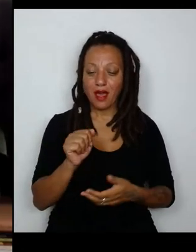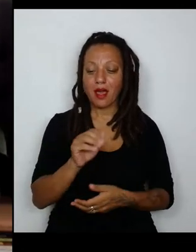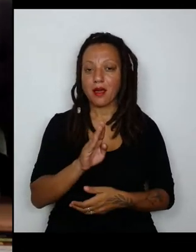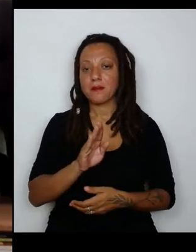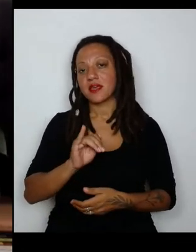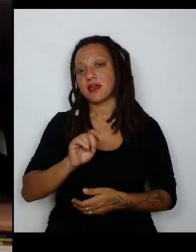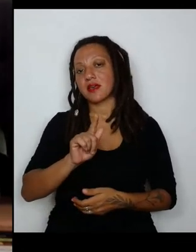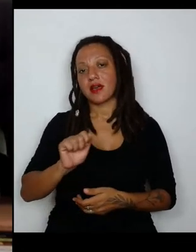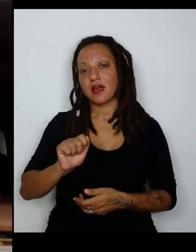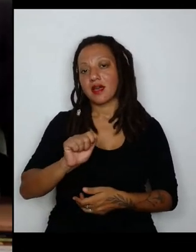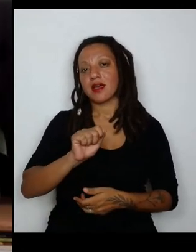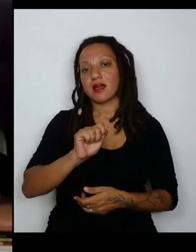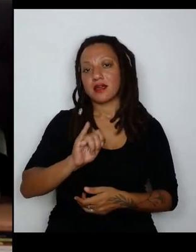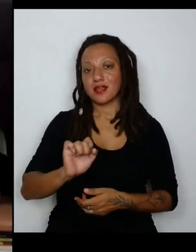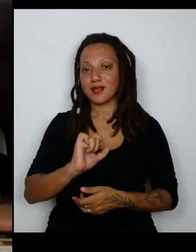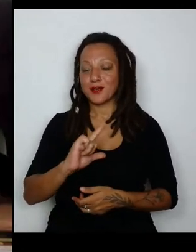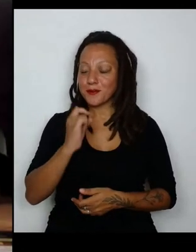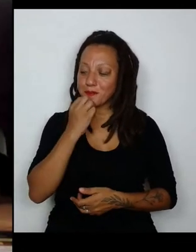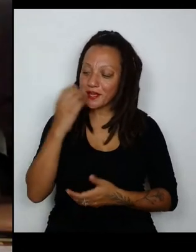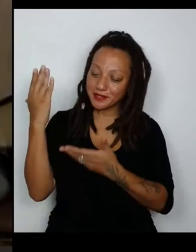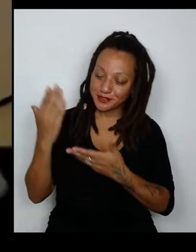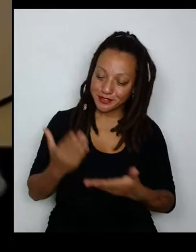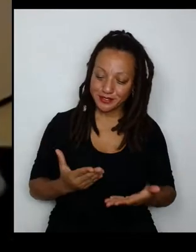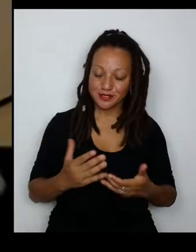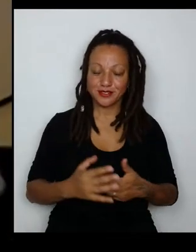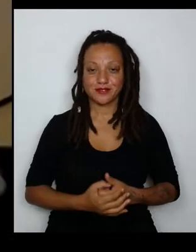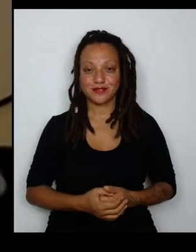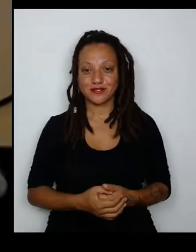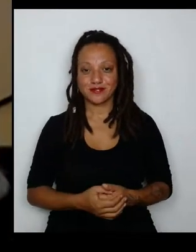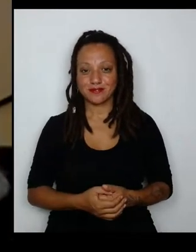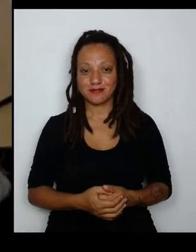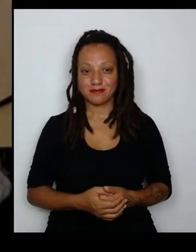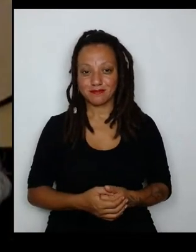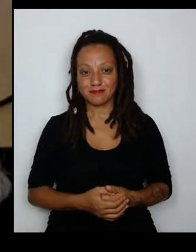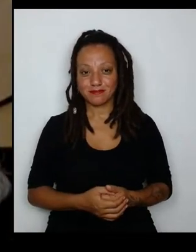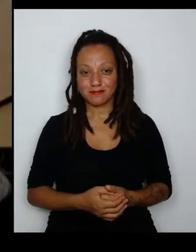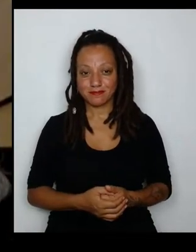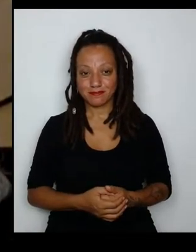welcome miss abigail solomon godot the floor is yours